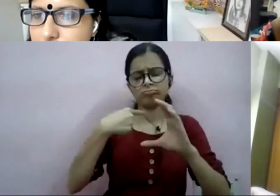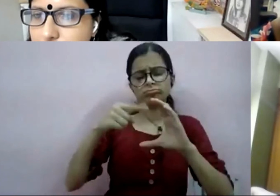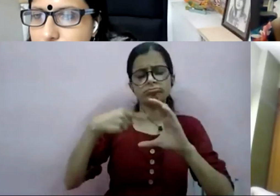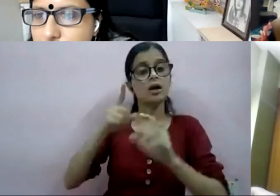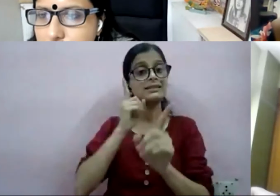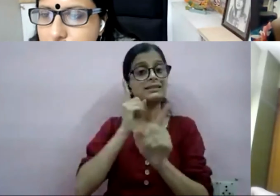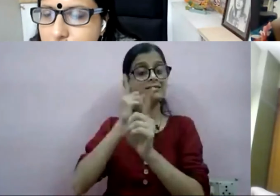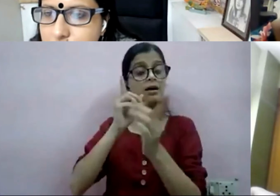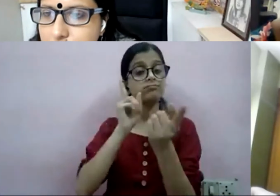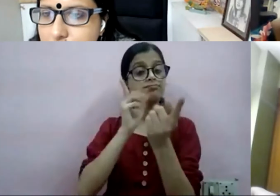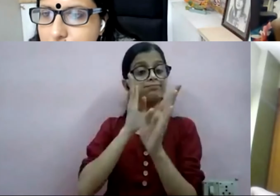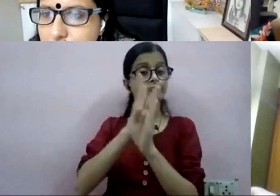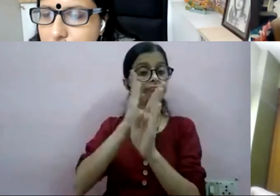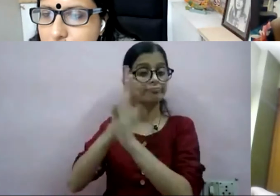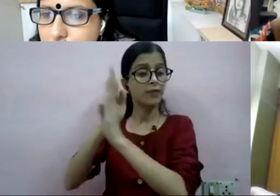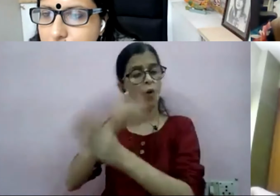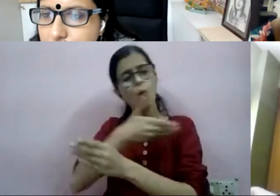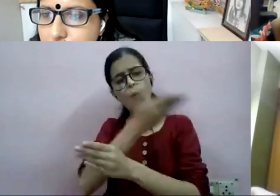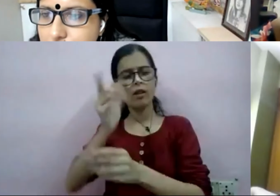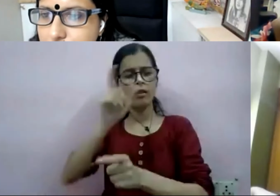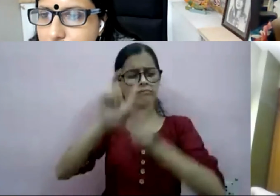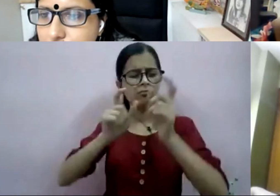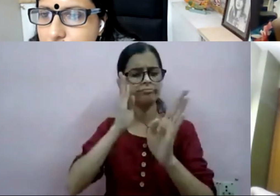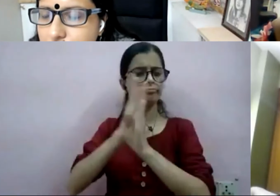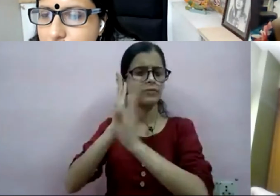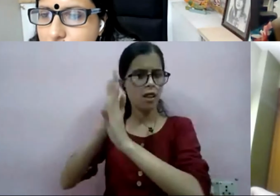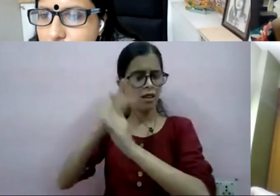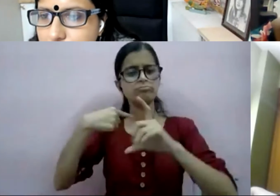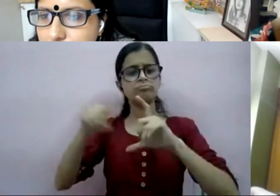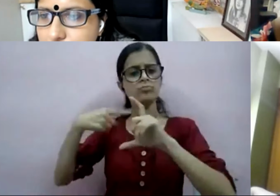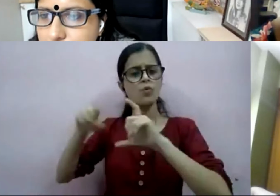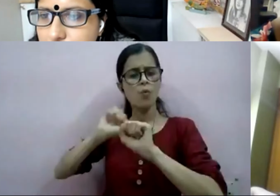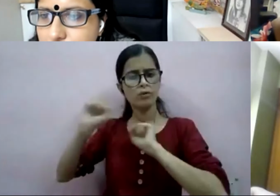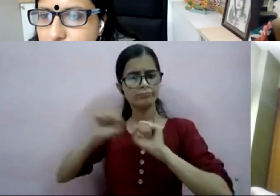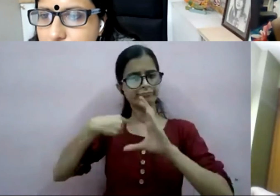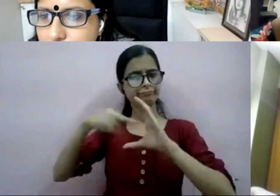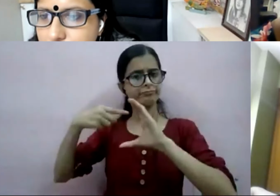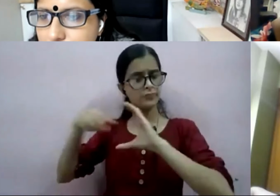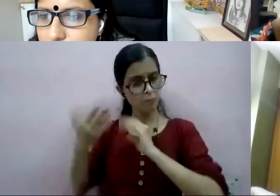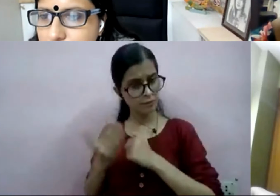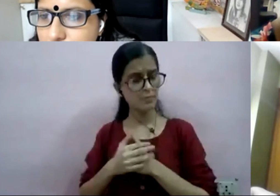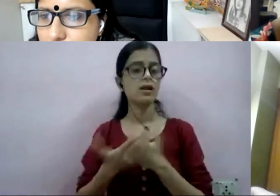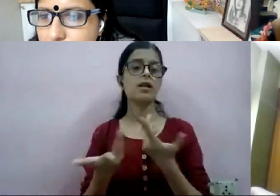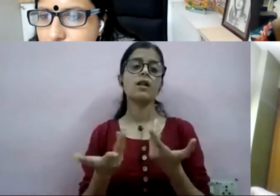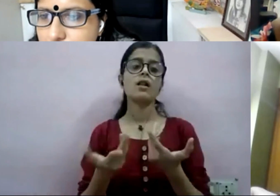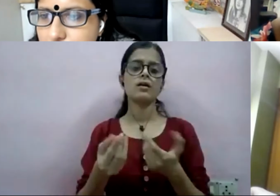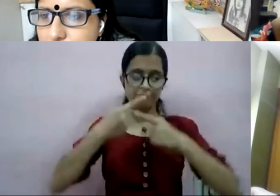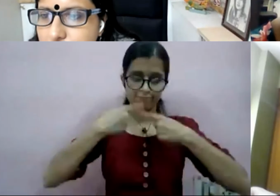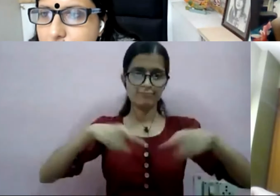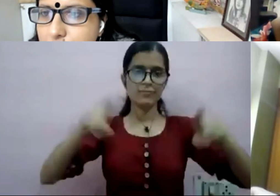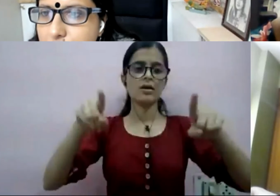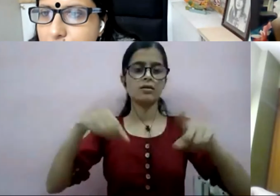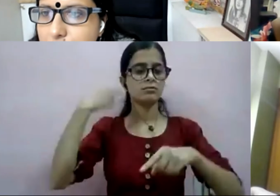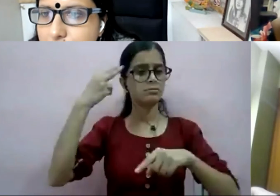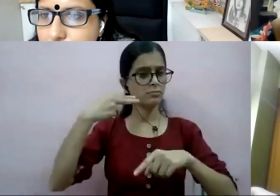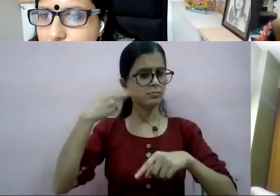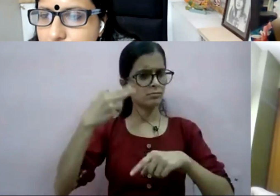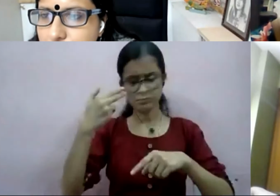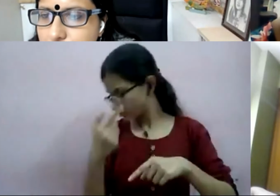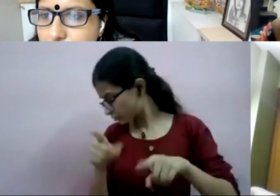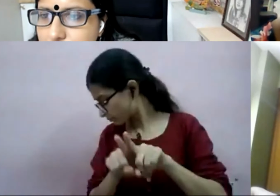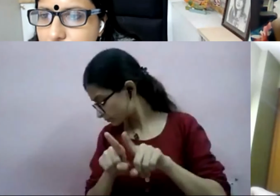individually. And by way of announcement, because of this reason, we are not going to